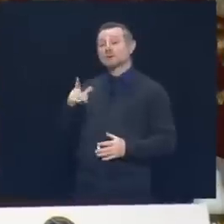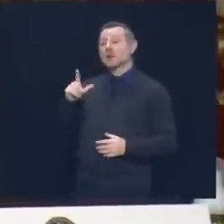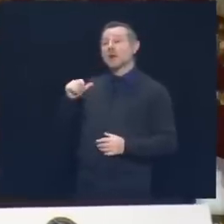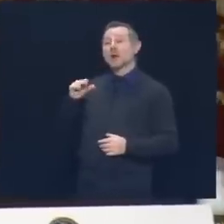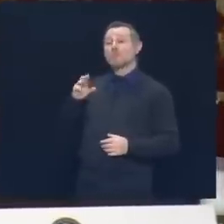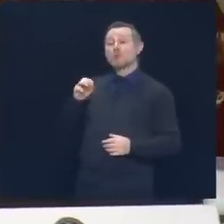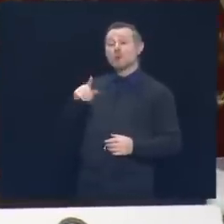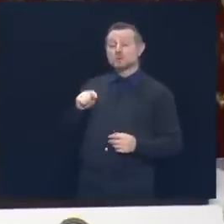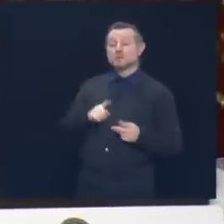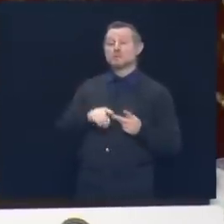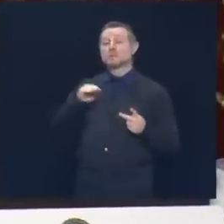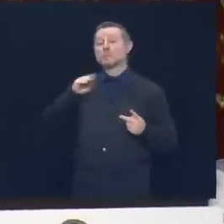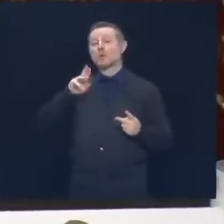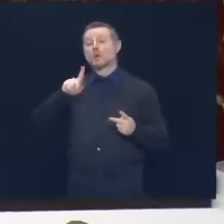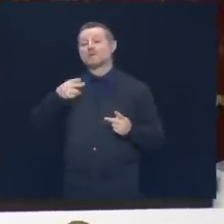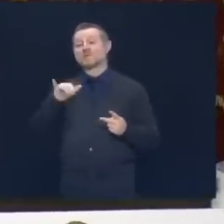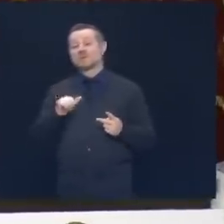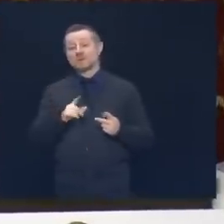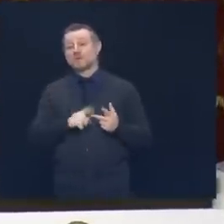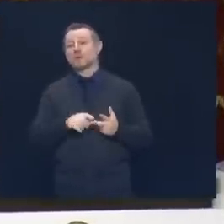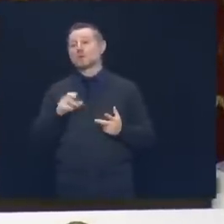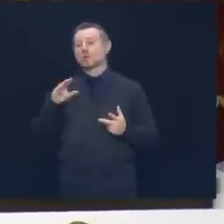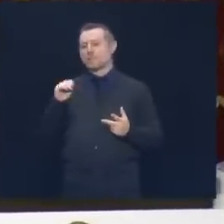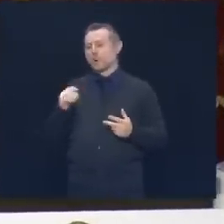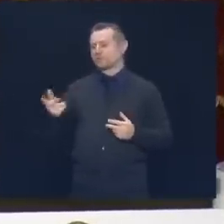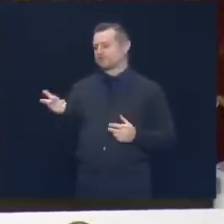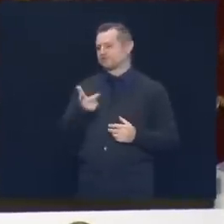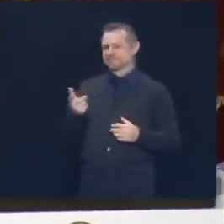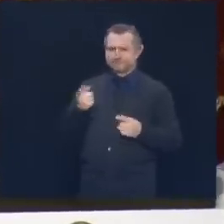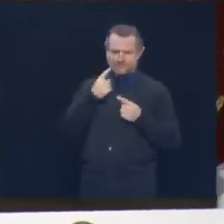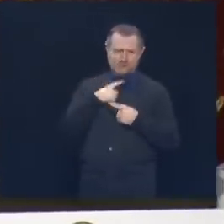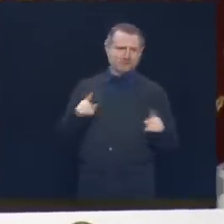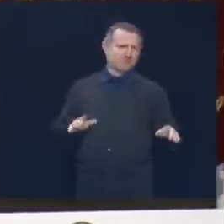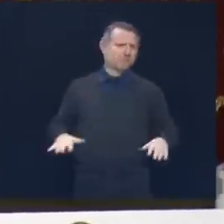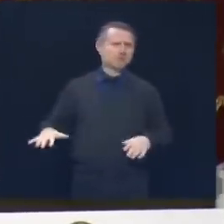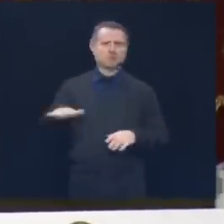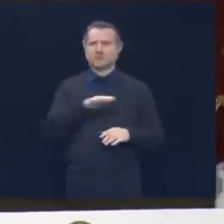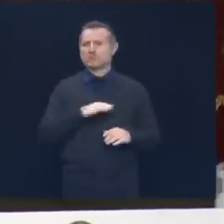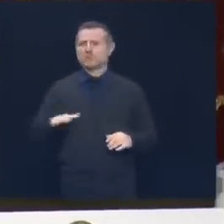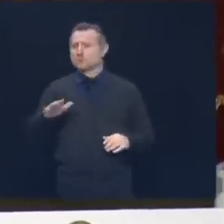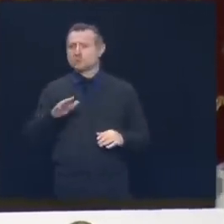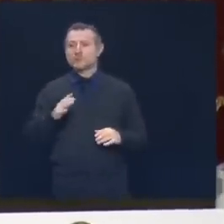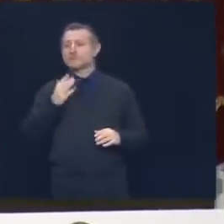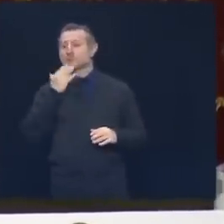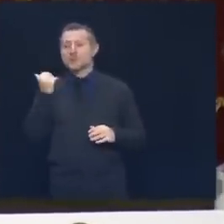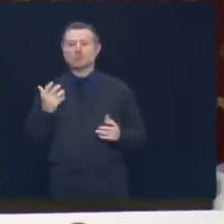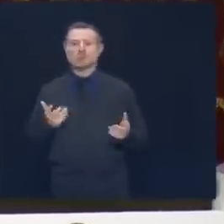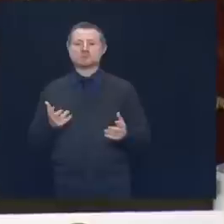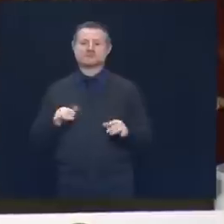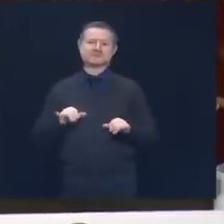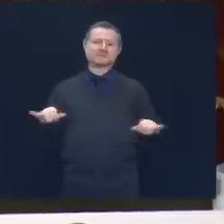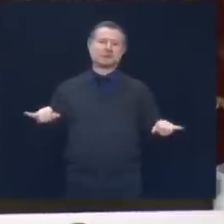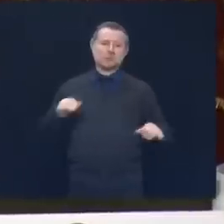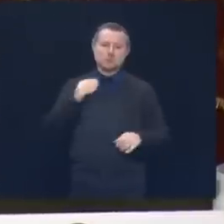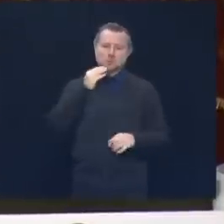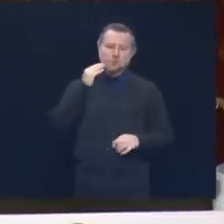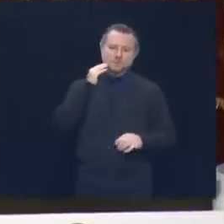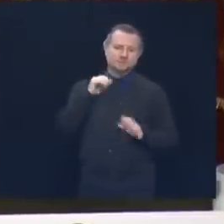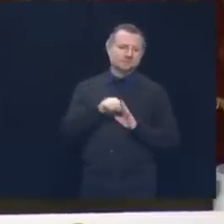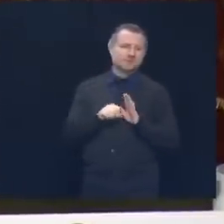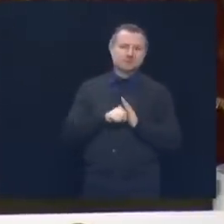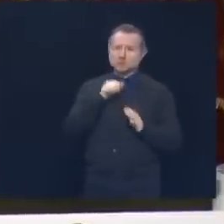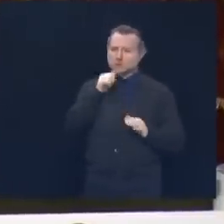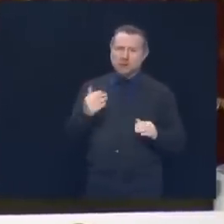one voice have said to the people of New York, New Jersey, and Connecticut, unless you absolutely have to, stay in your home state and don't